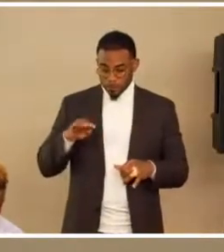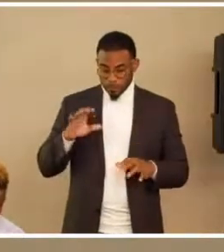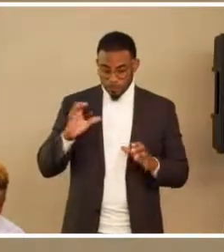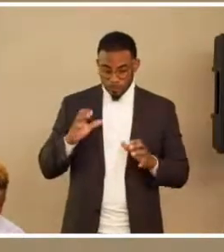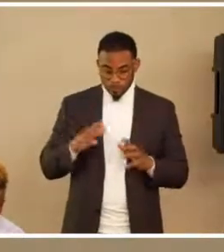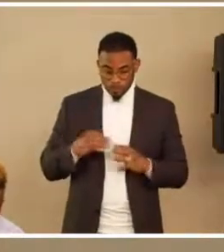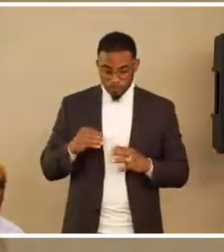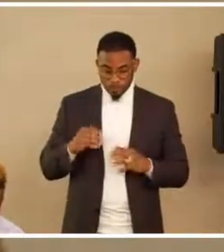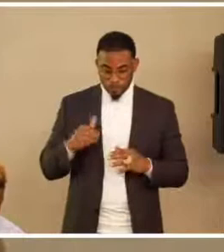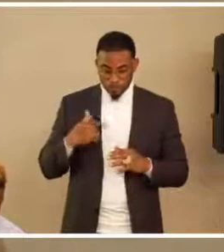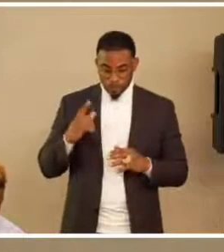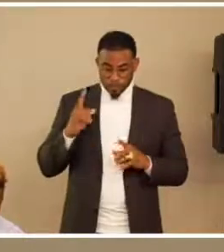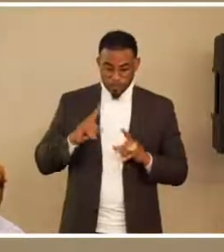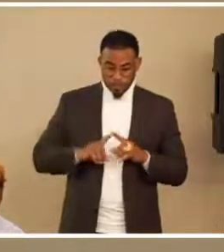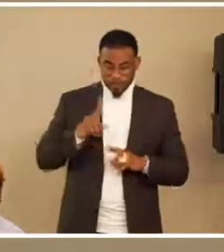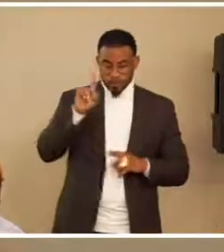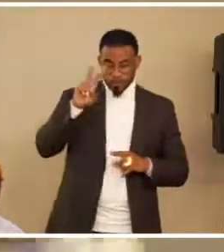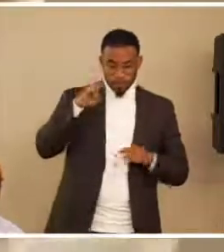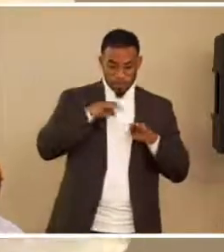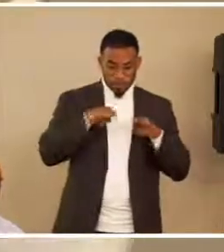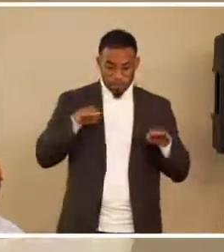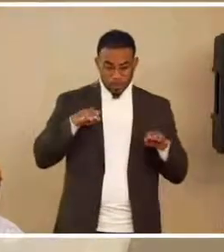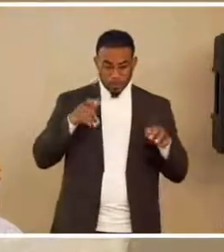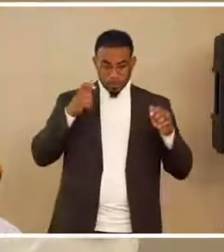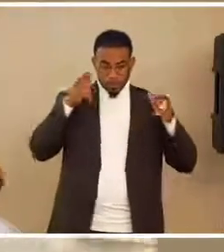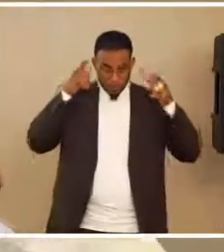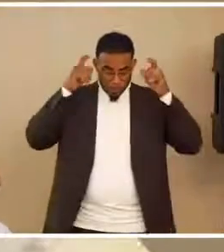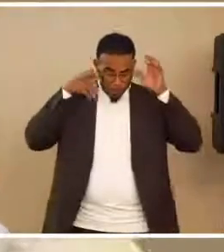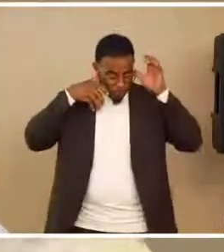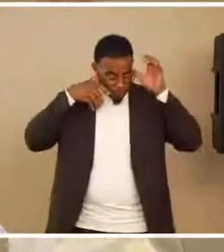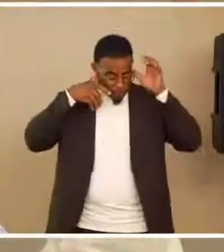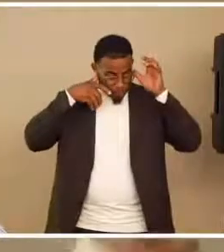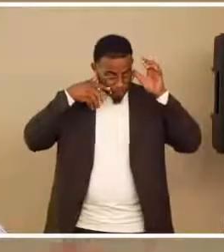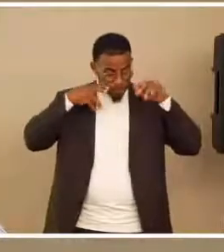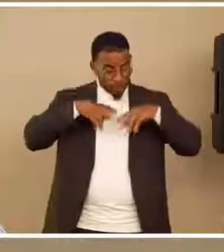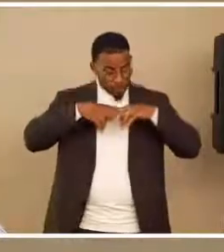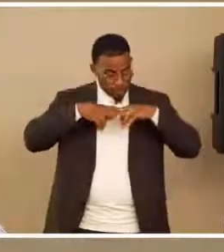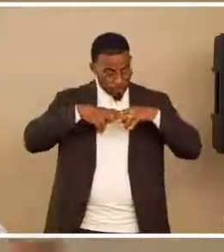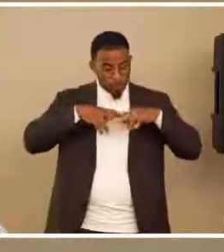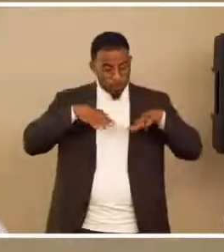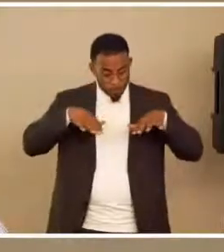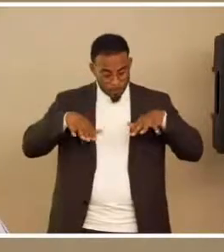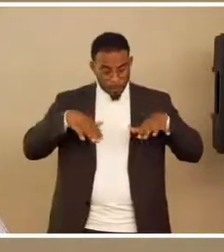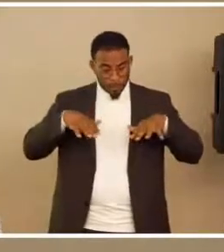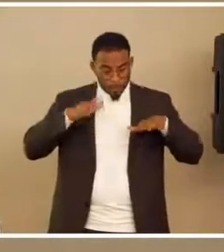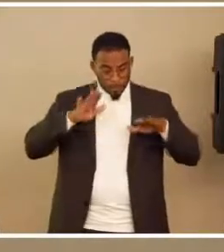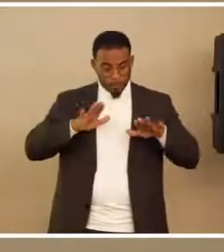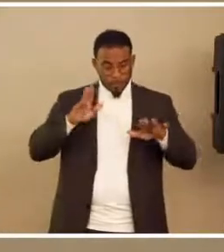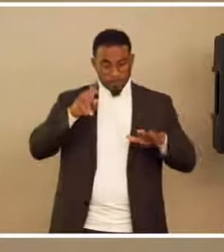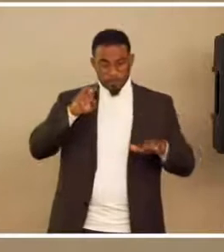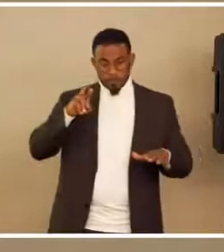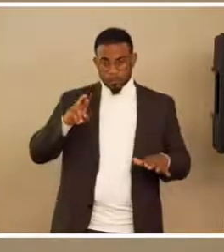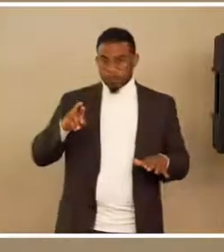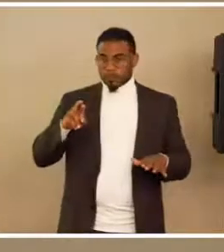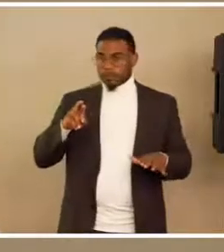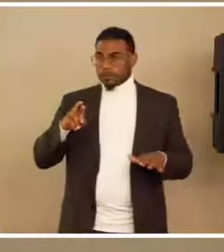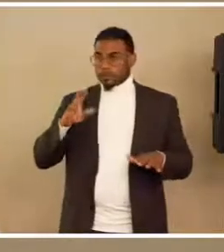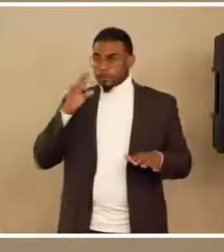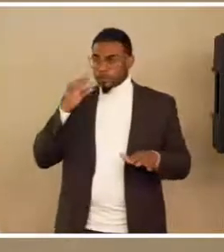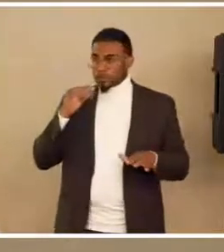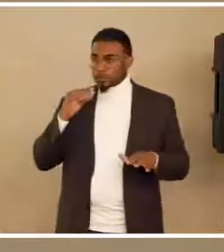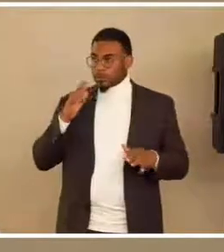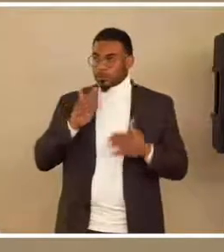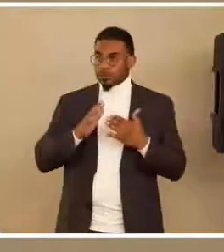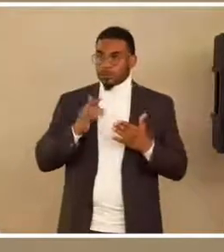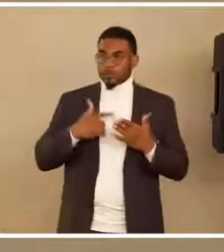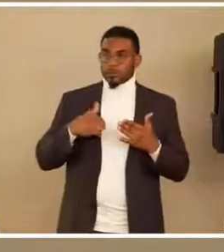issues. And so you go upstairs on the second floor, you put on the headsets, and you sit in the chair, and you get to have a wonderful VR experience. Part